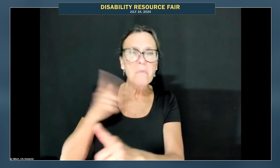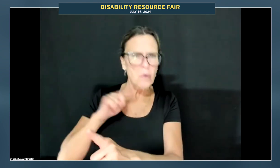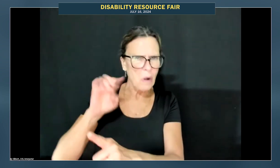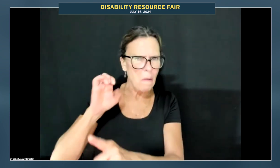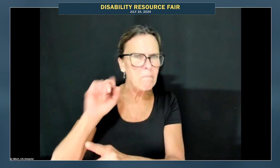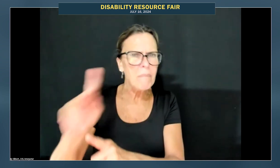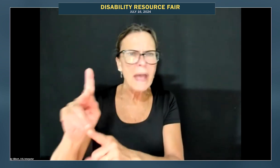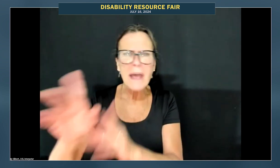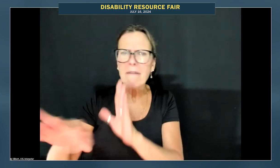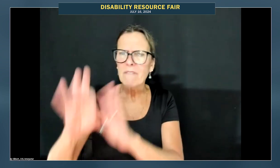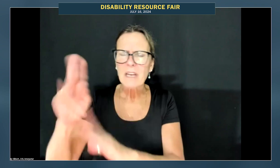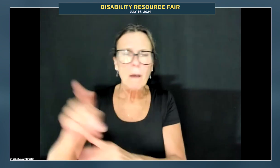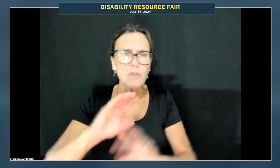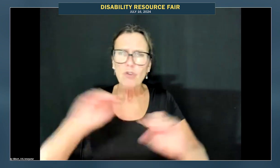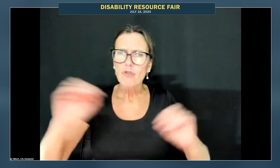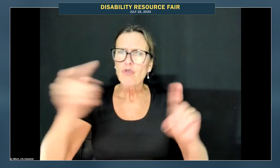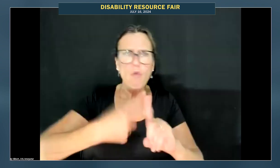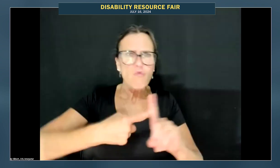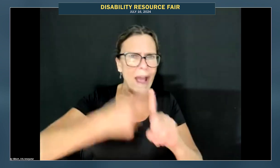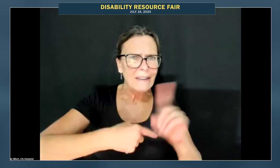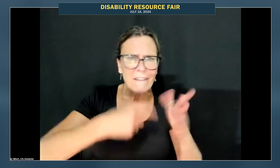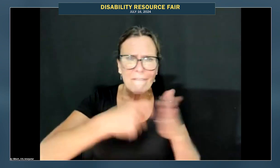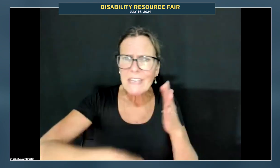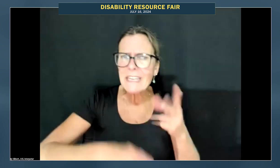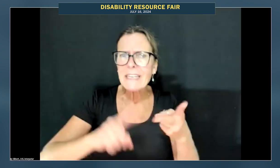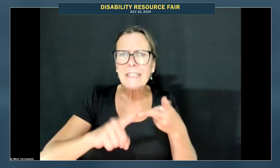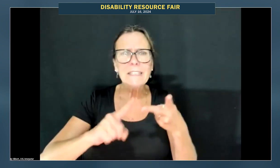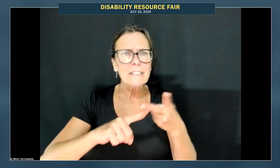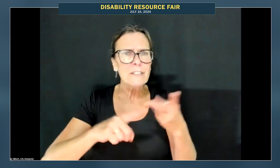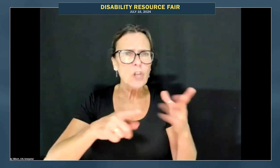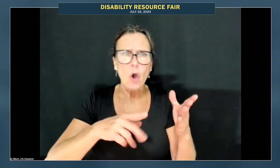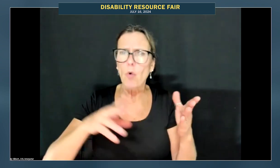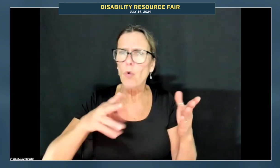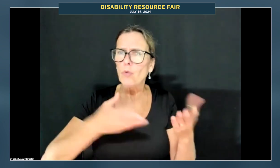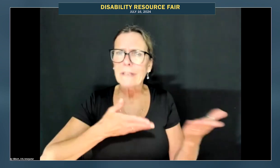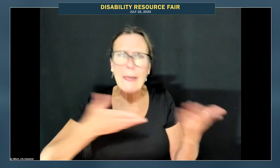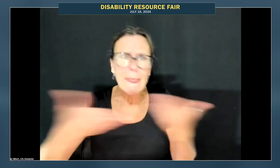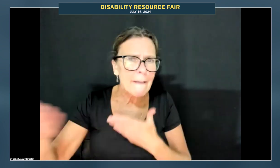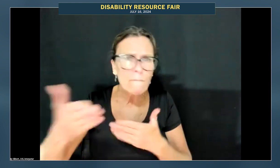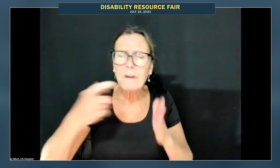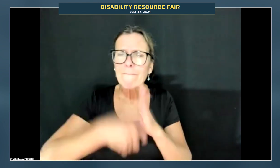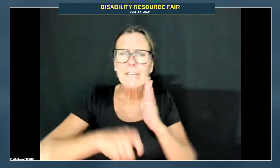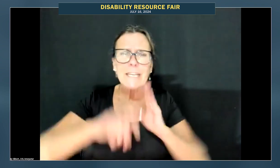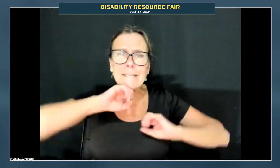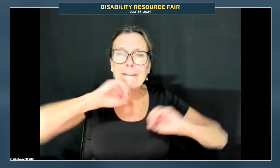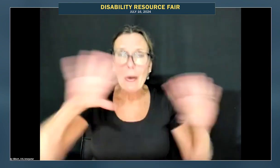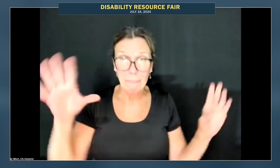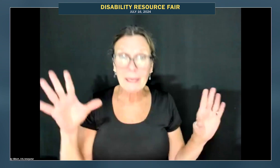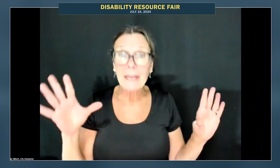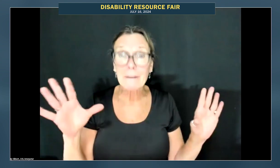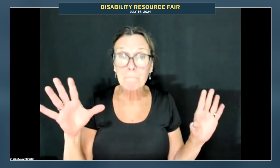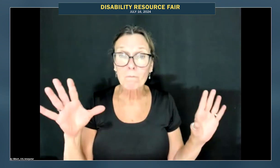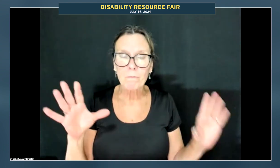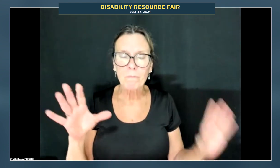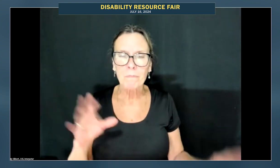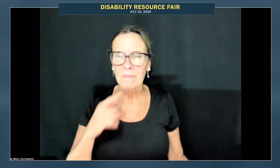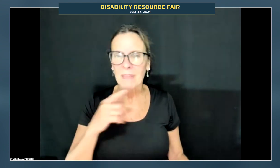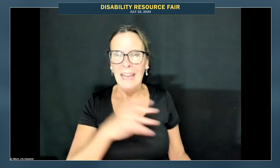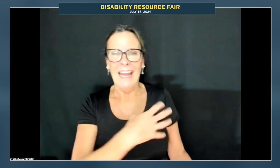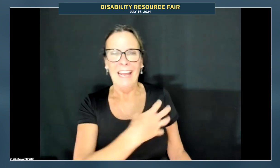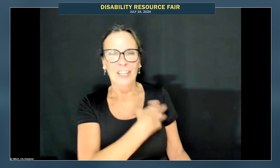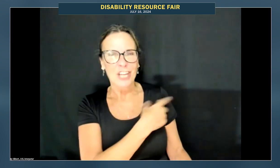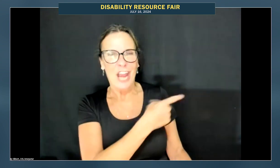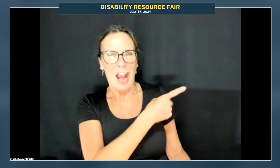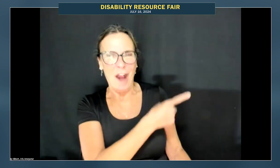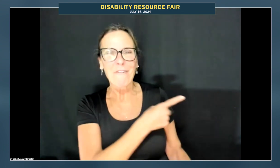are no fees. There's no hidden fees. There's no delivery fees. It's the sheriff is really supportive of this. Sheriff